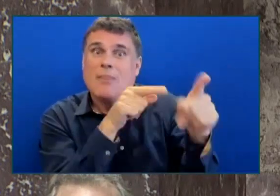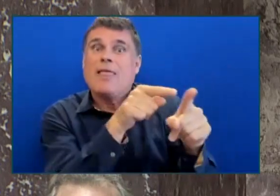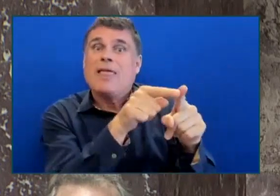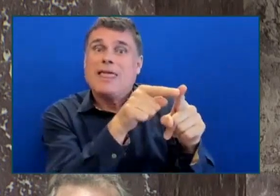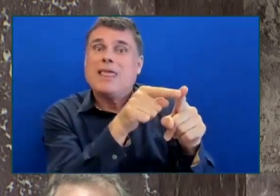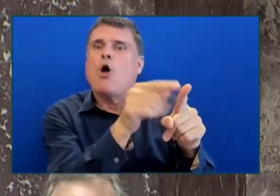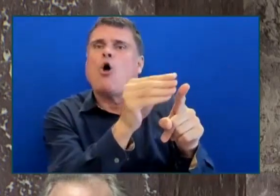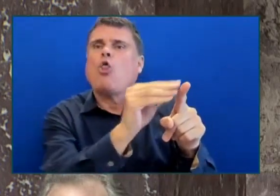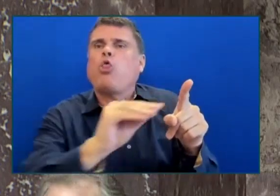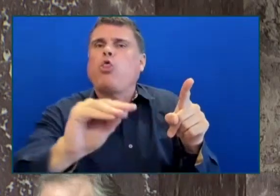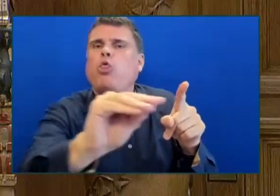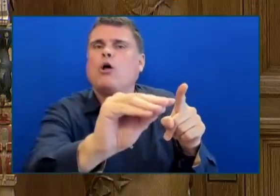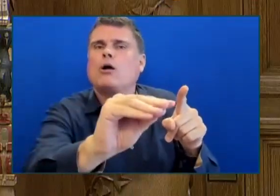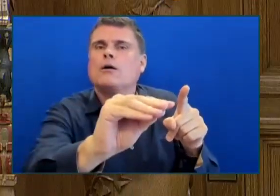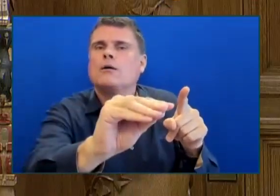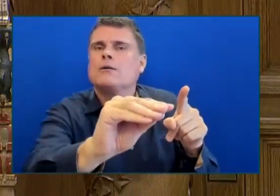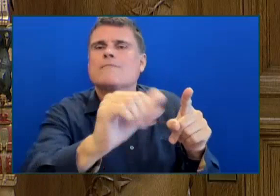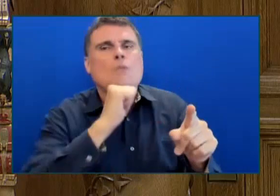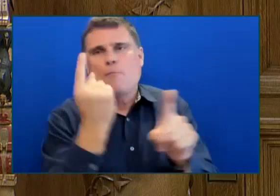that report.